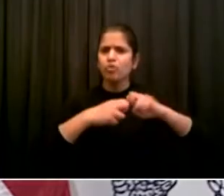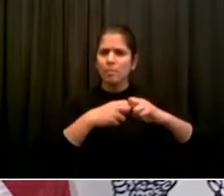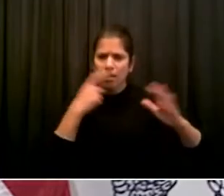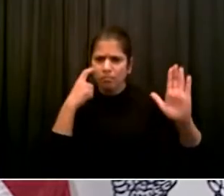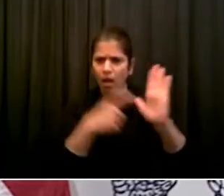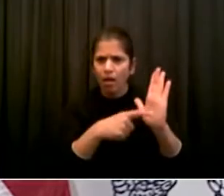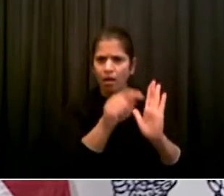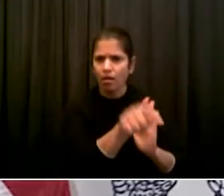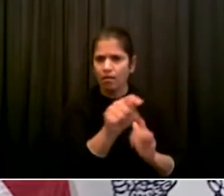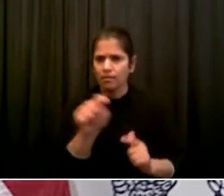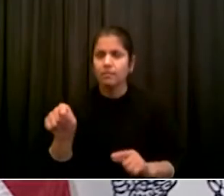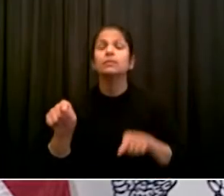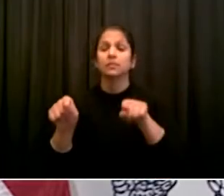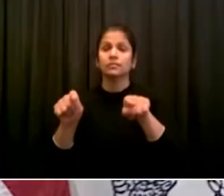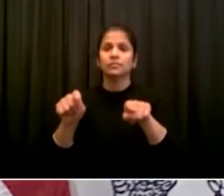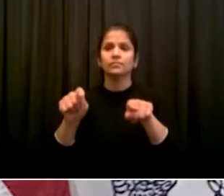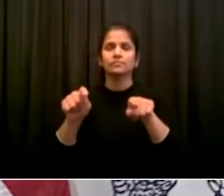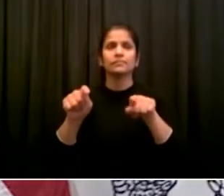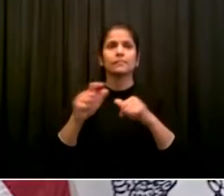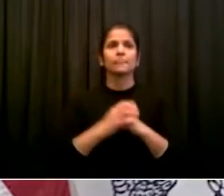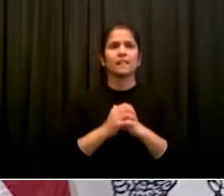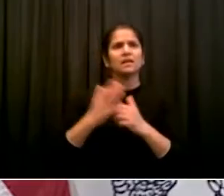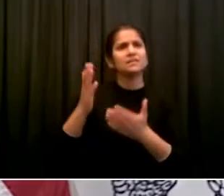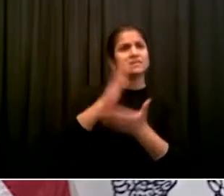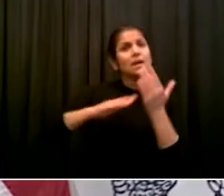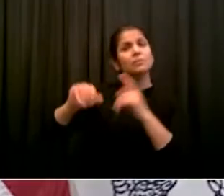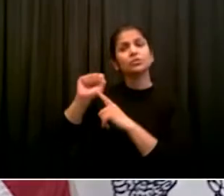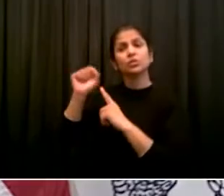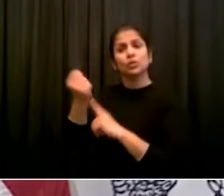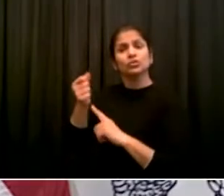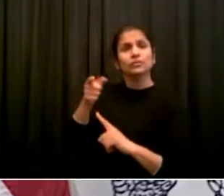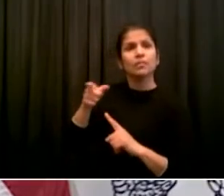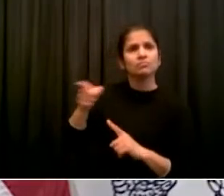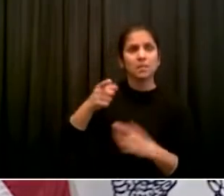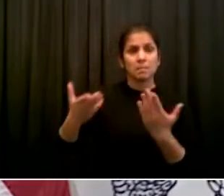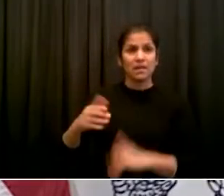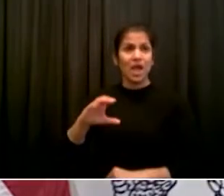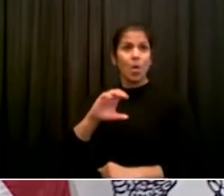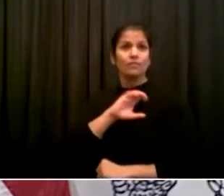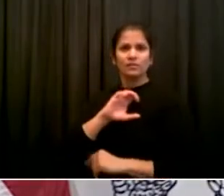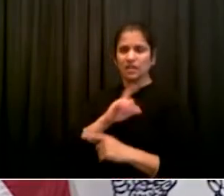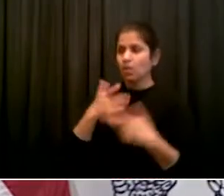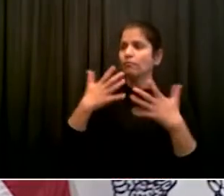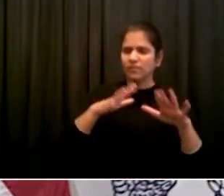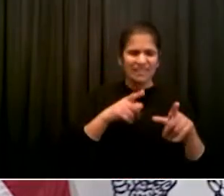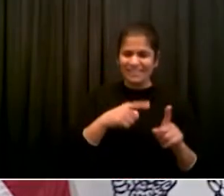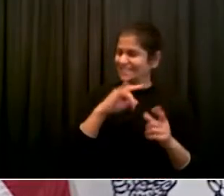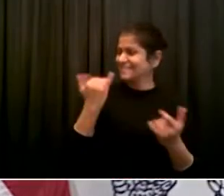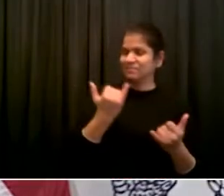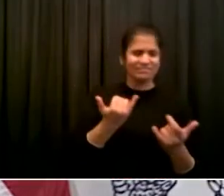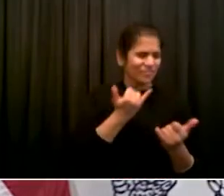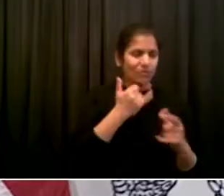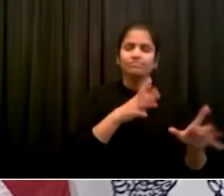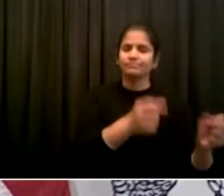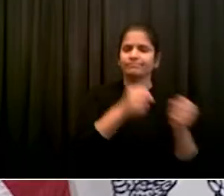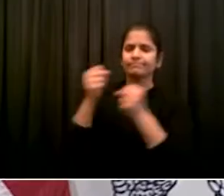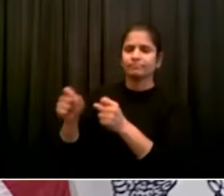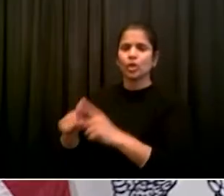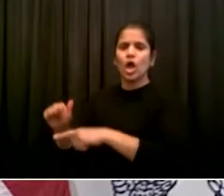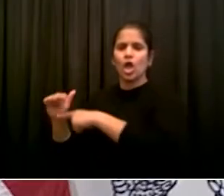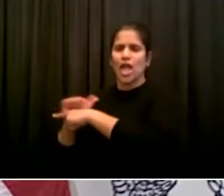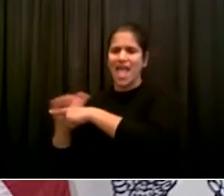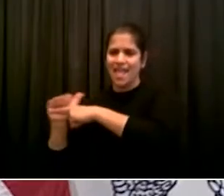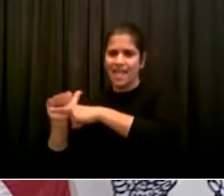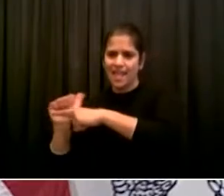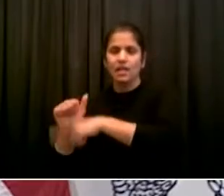in some cases, means an officer needs retraining. In other cases, it means an officer who, for a period of time, should not be doing